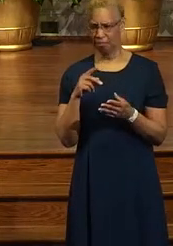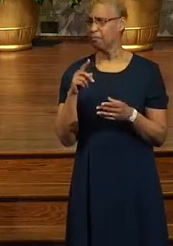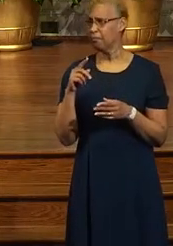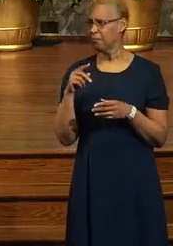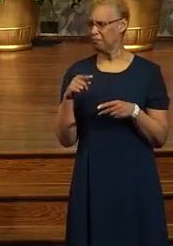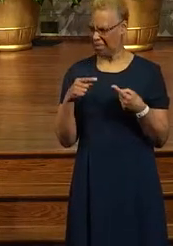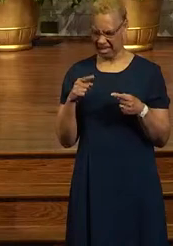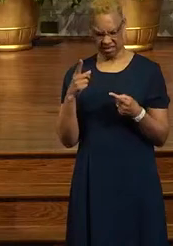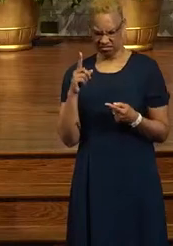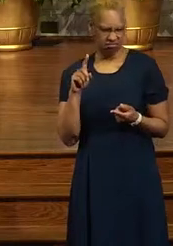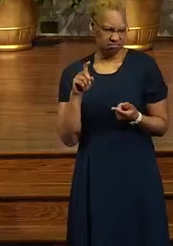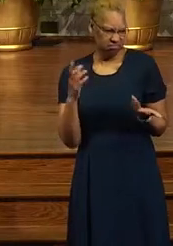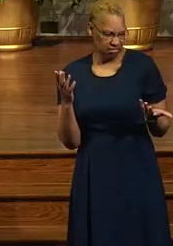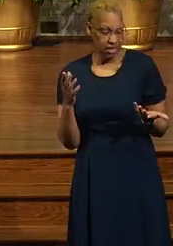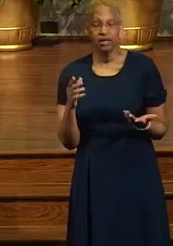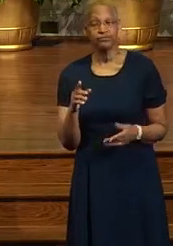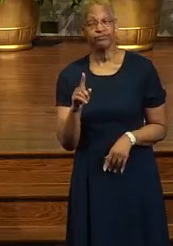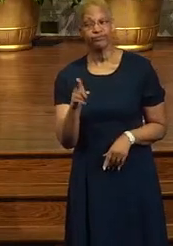living.